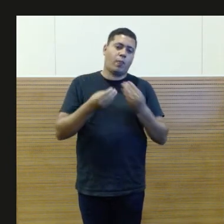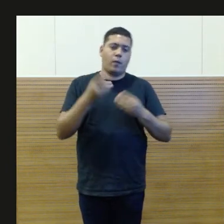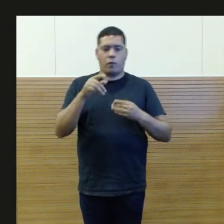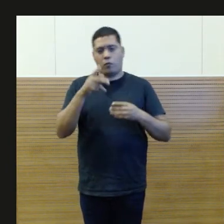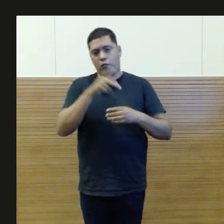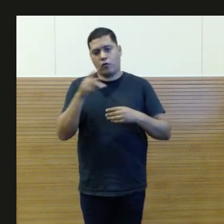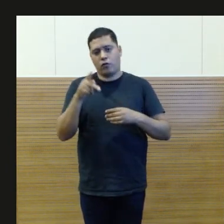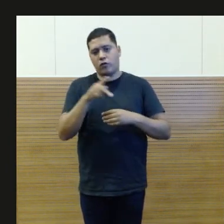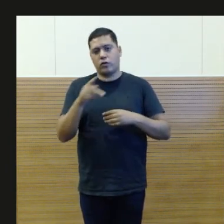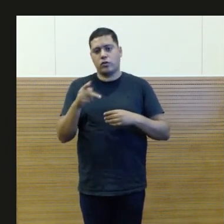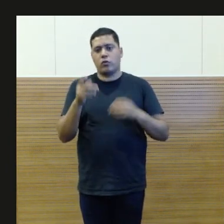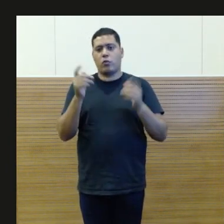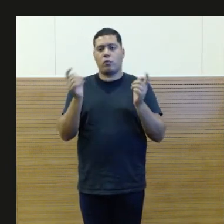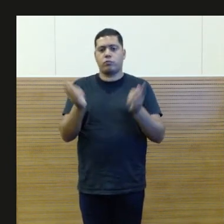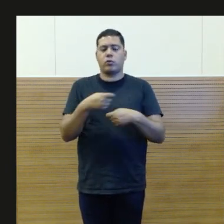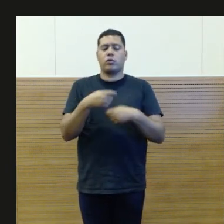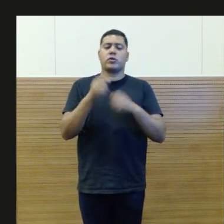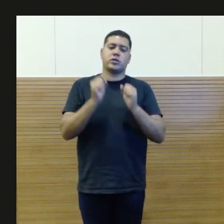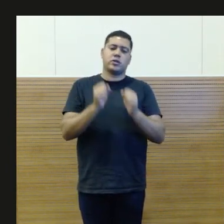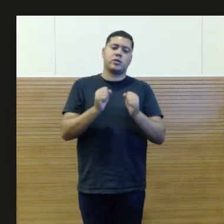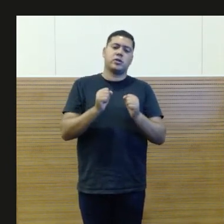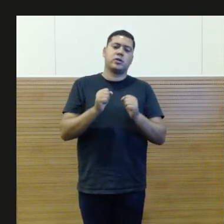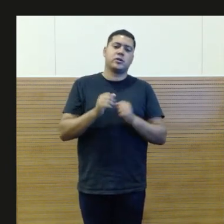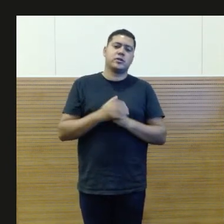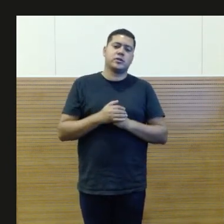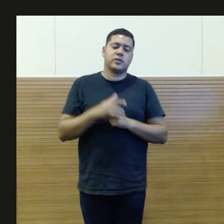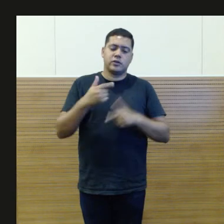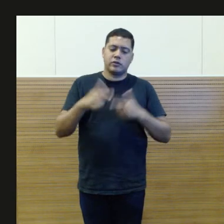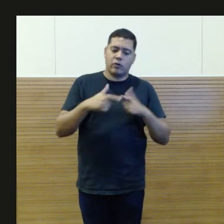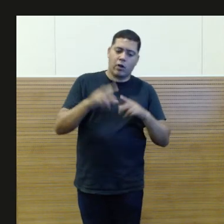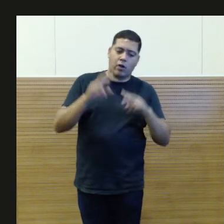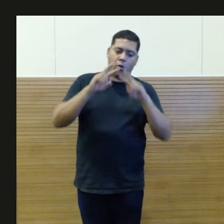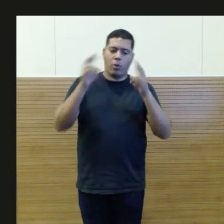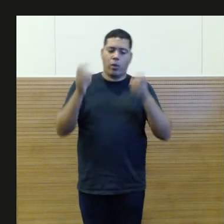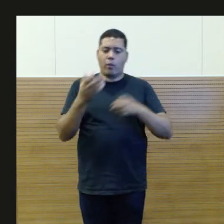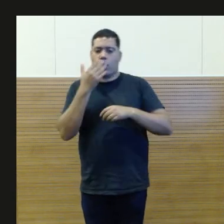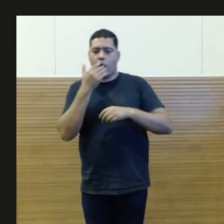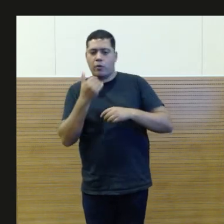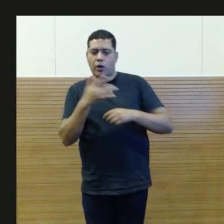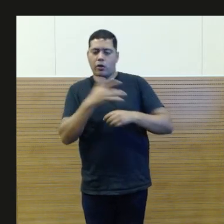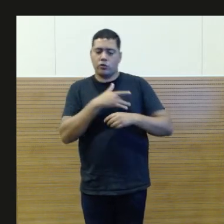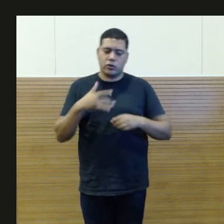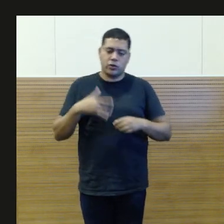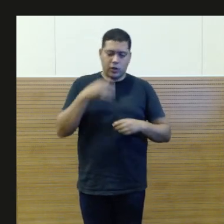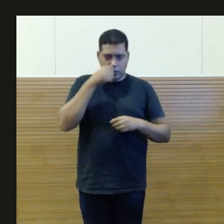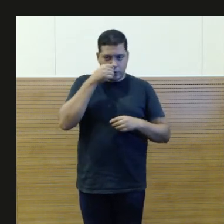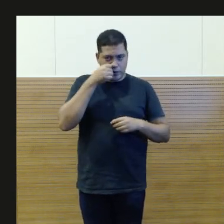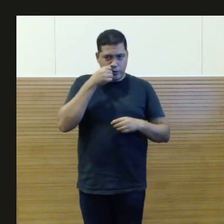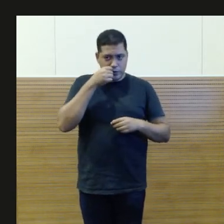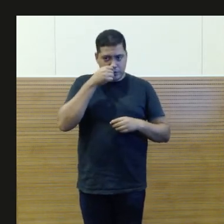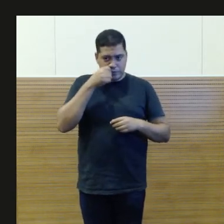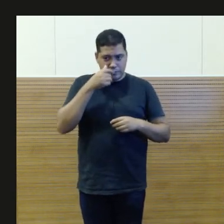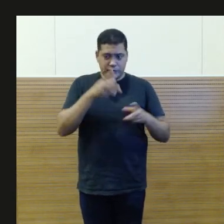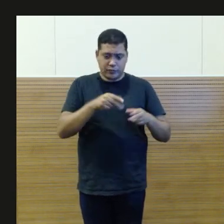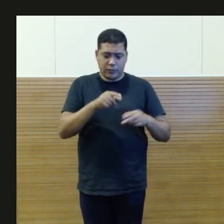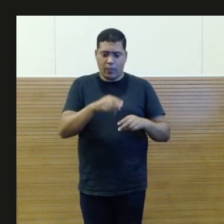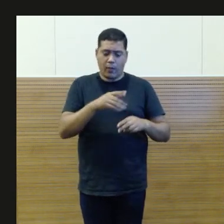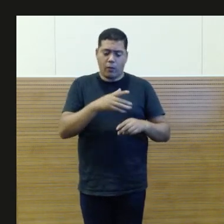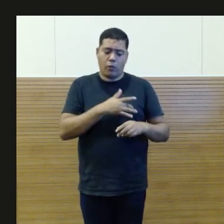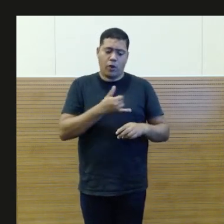school, strengthening the minimally processed foods. And another highlight is that here in the Ministry of Health,